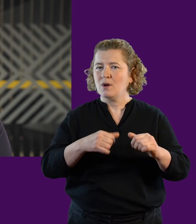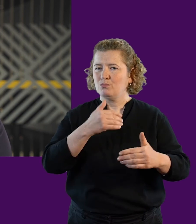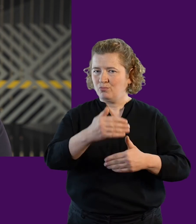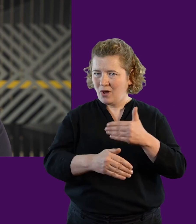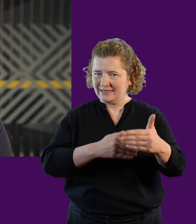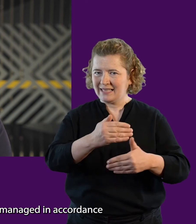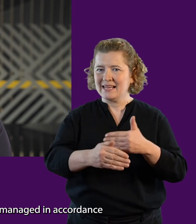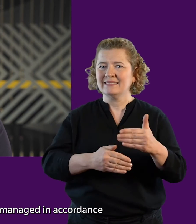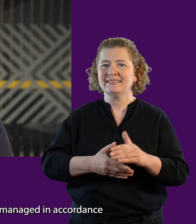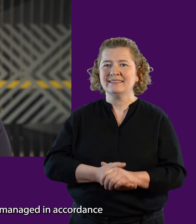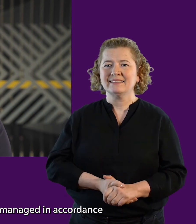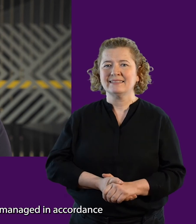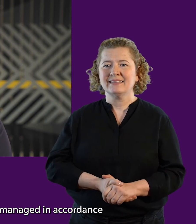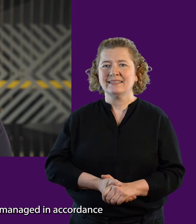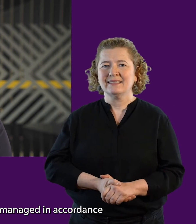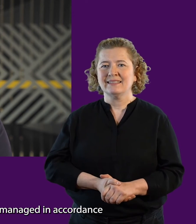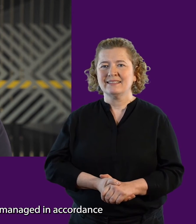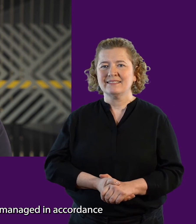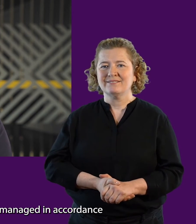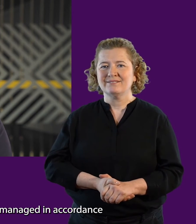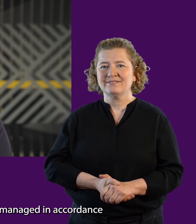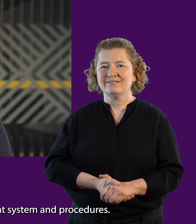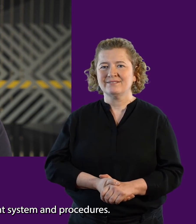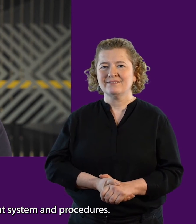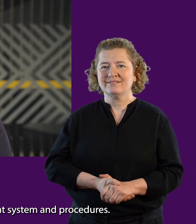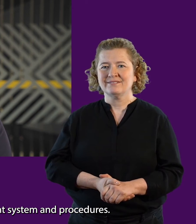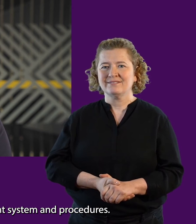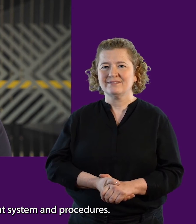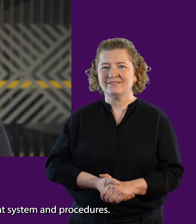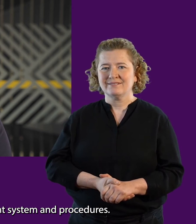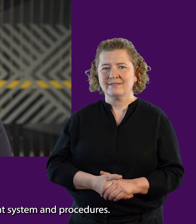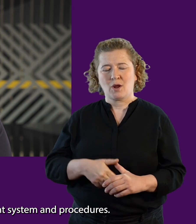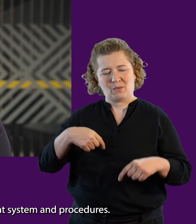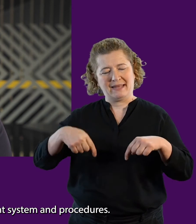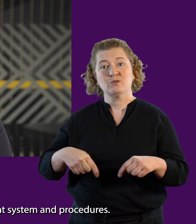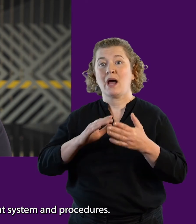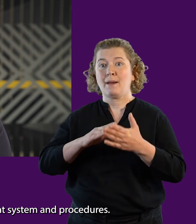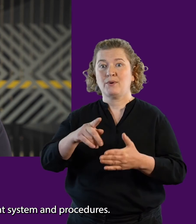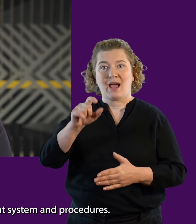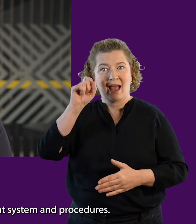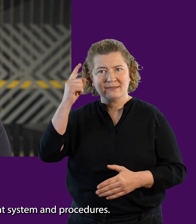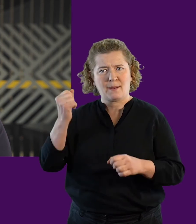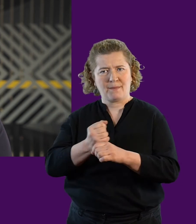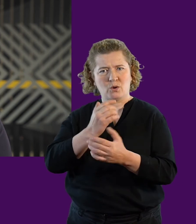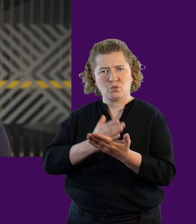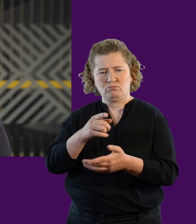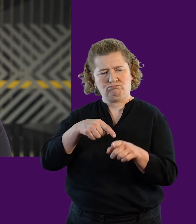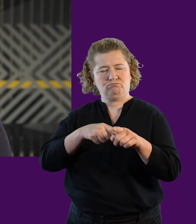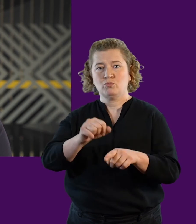provide. All other incidents should be managed in accordance with your incident management system and